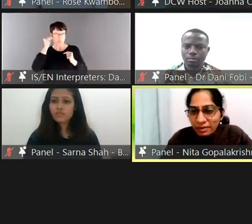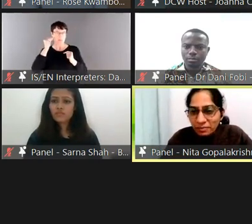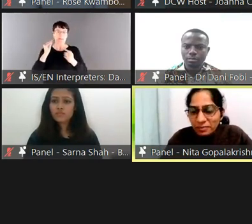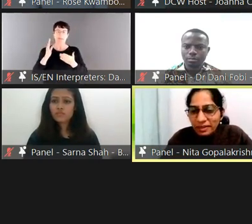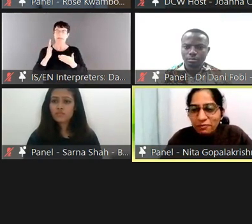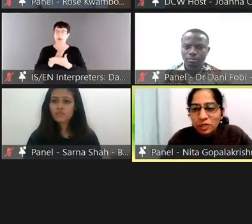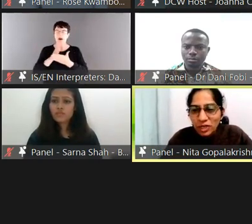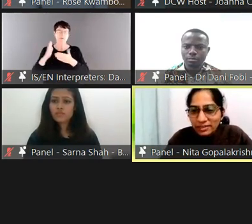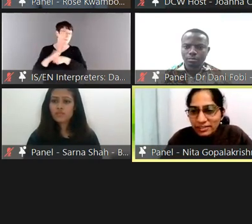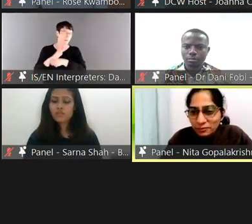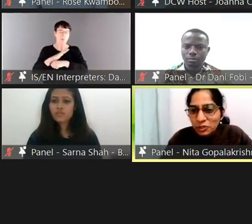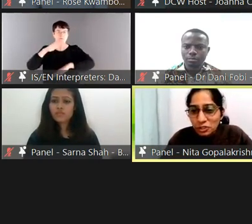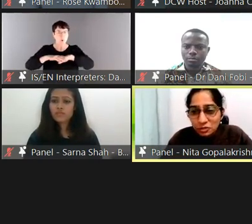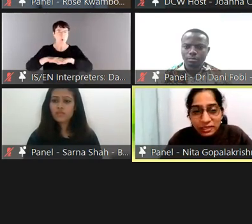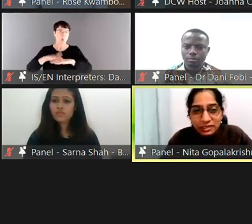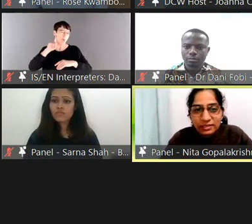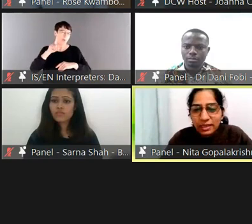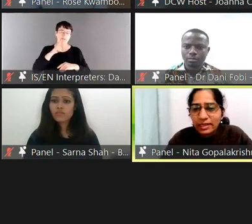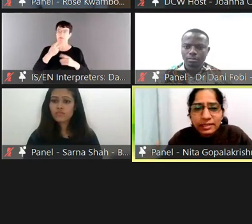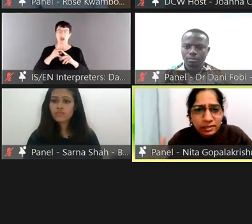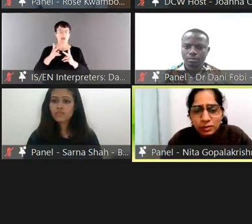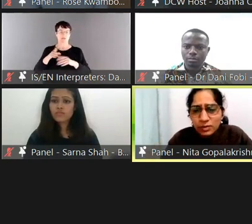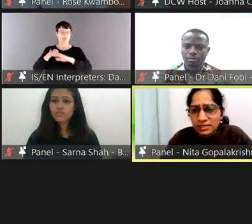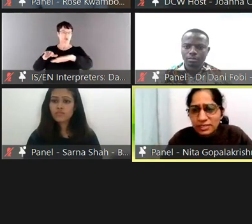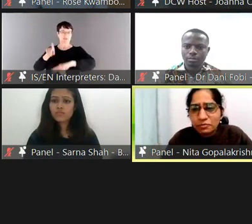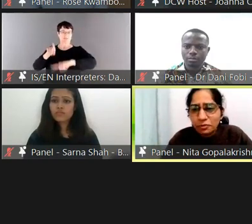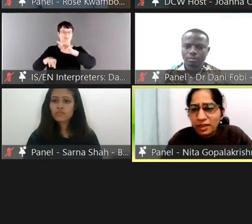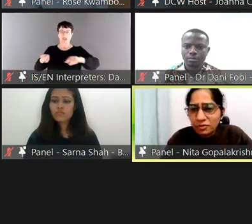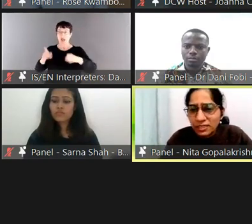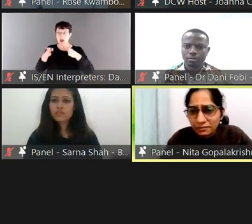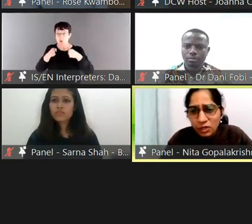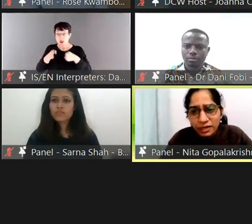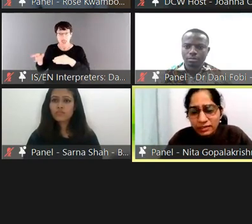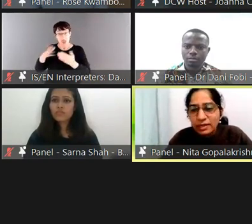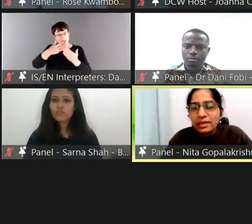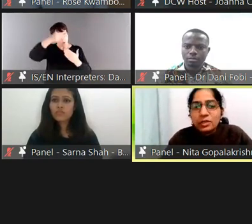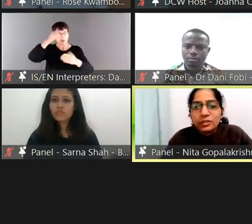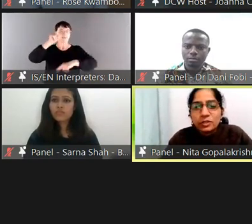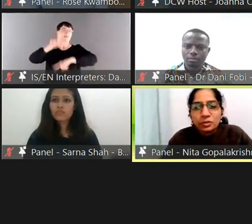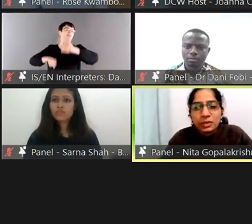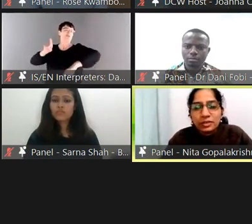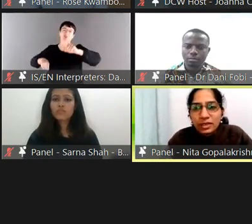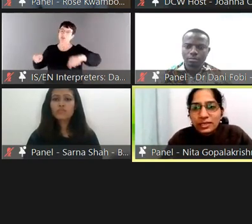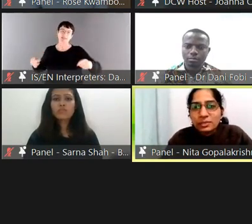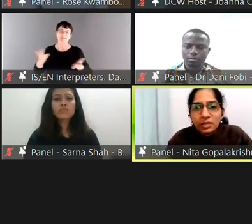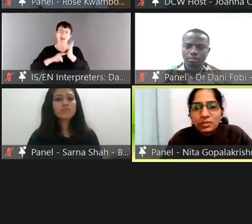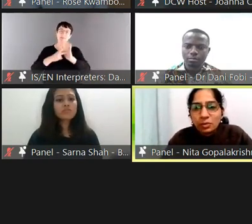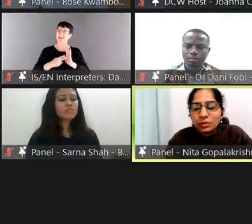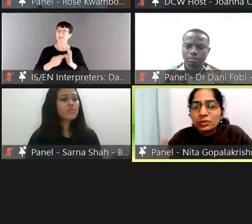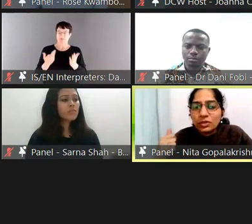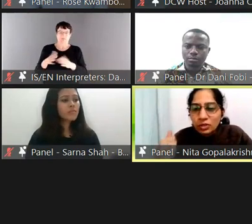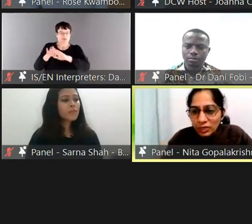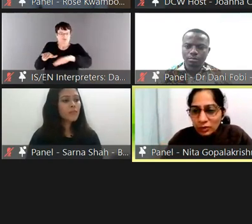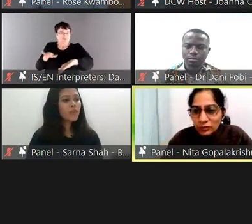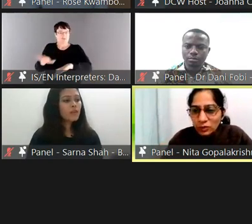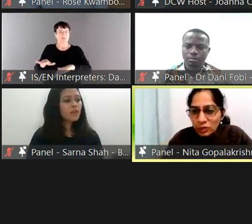are the same. Every child is different and unique. And that goes the same for every deaf child. So it really depends